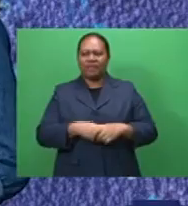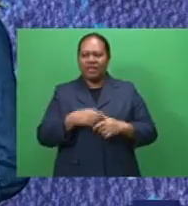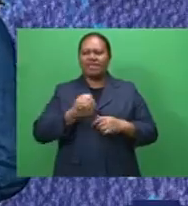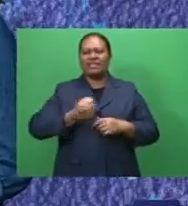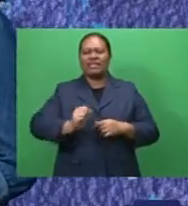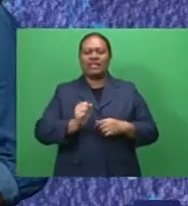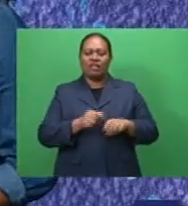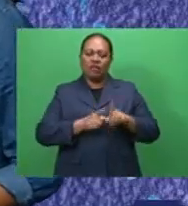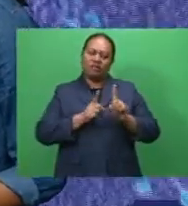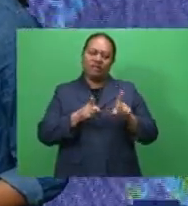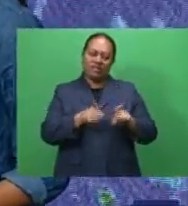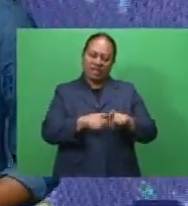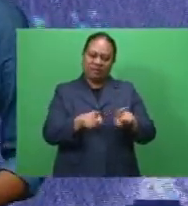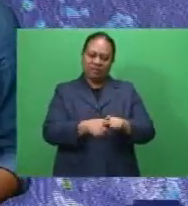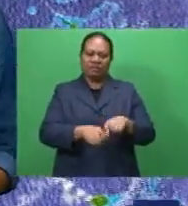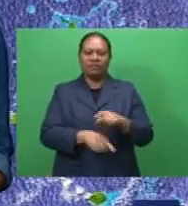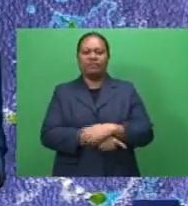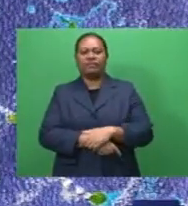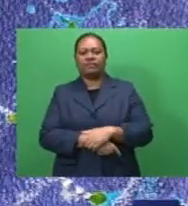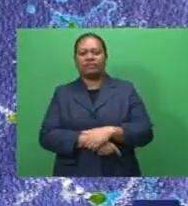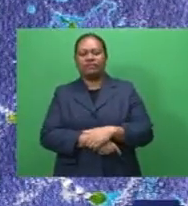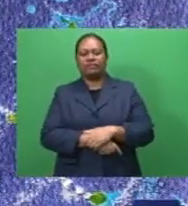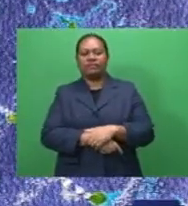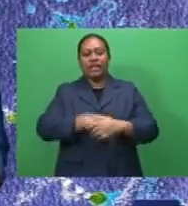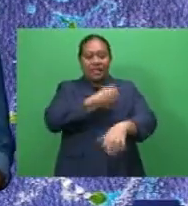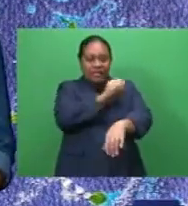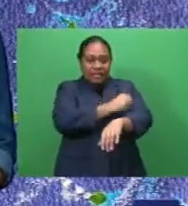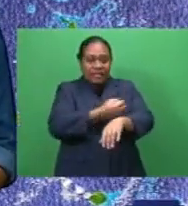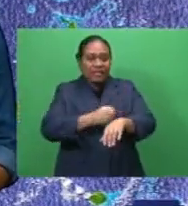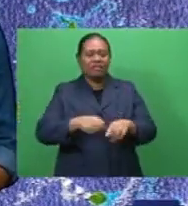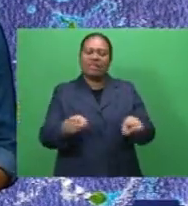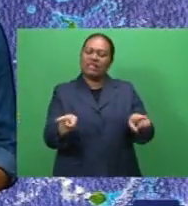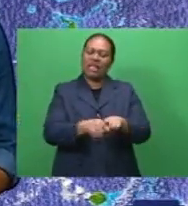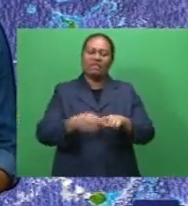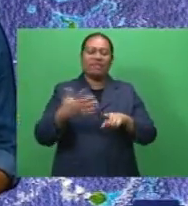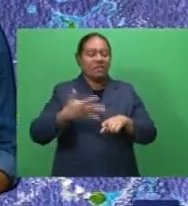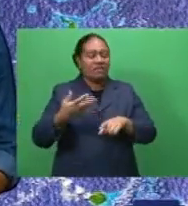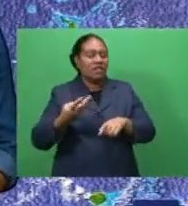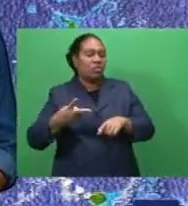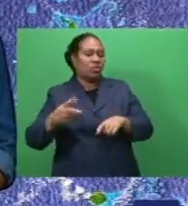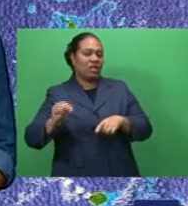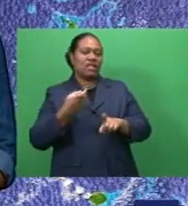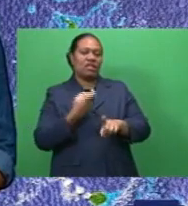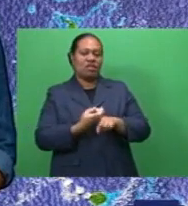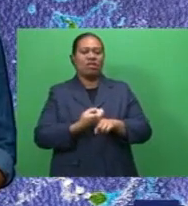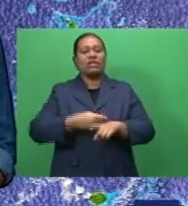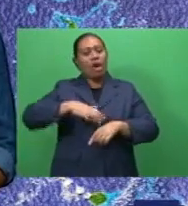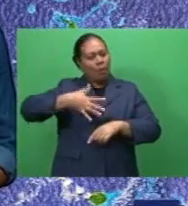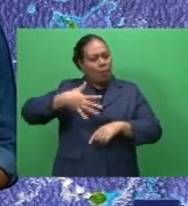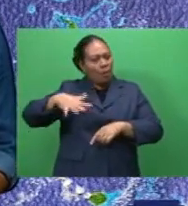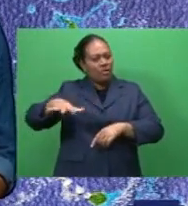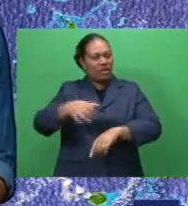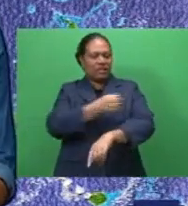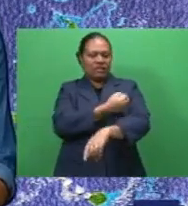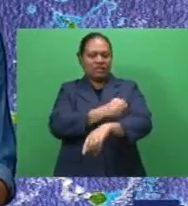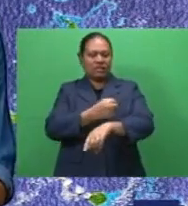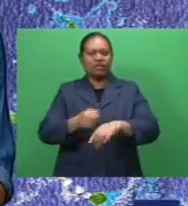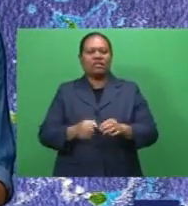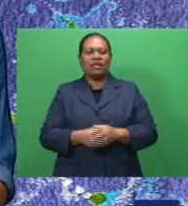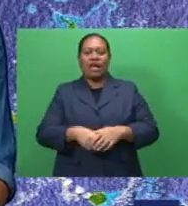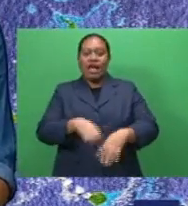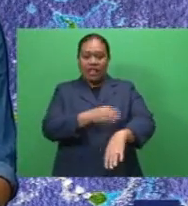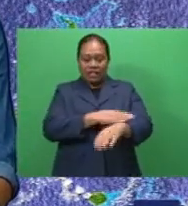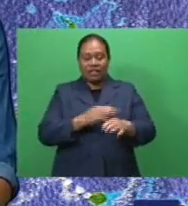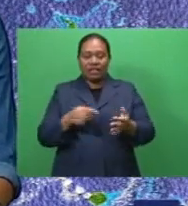will follow suit. At sea, southeast winds remain at 15 to 20 knots, moderate seas. Turning to the